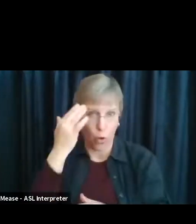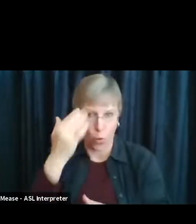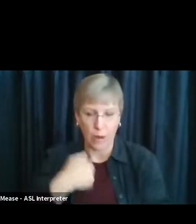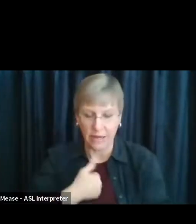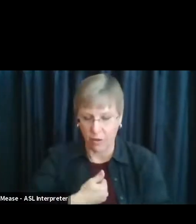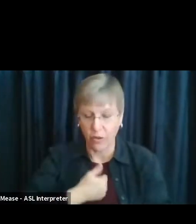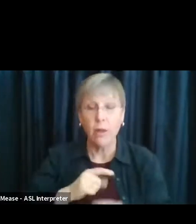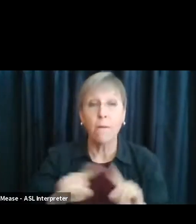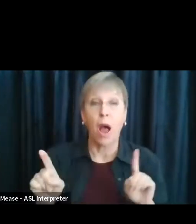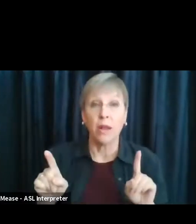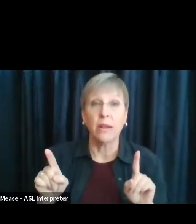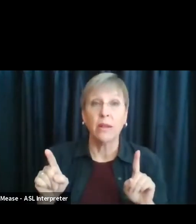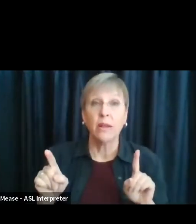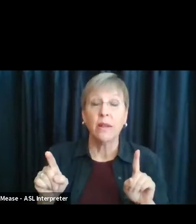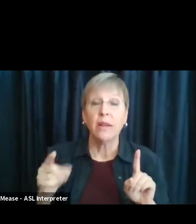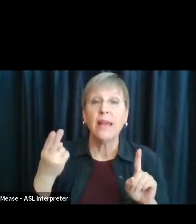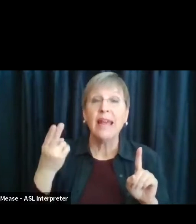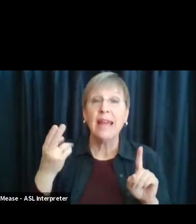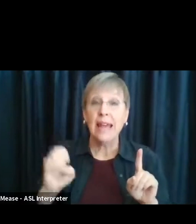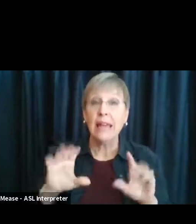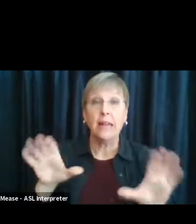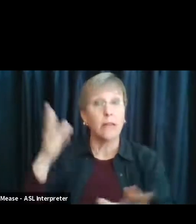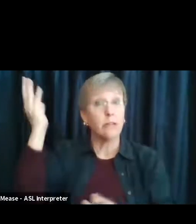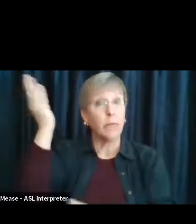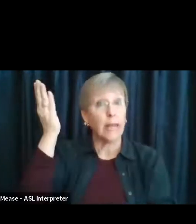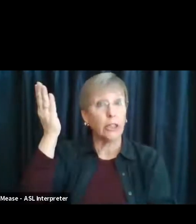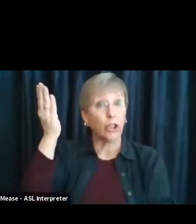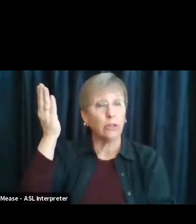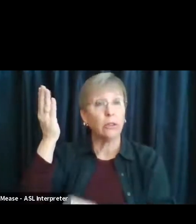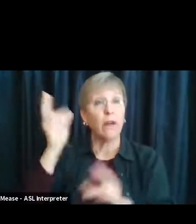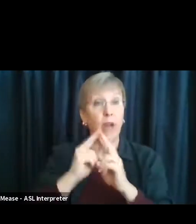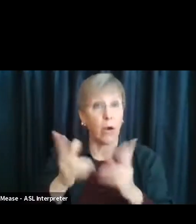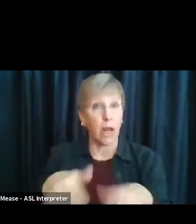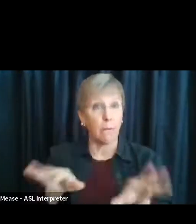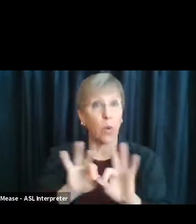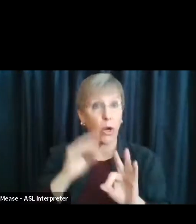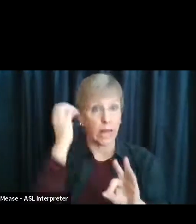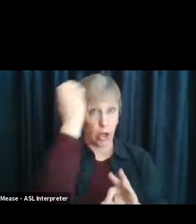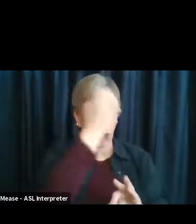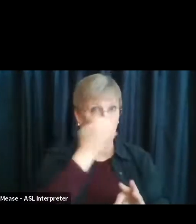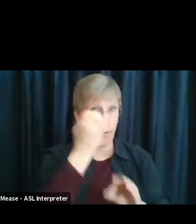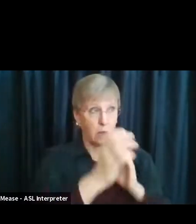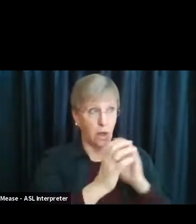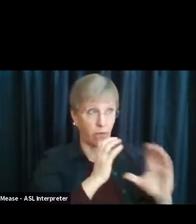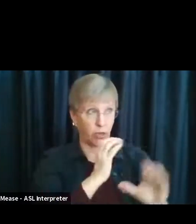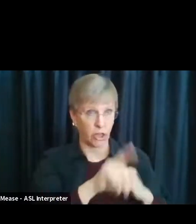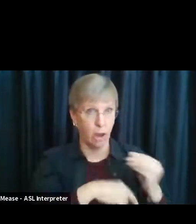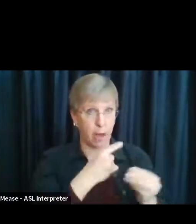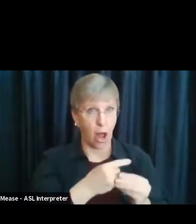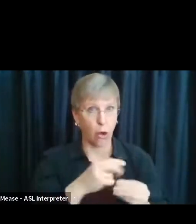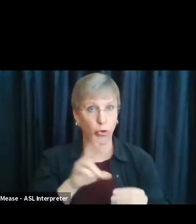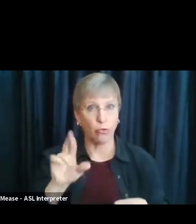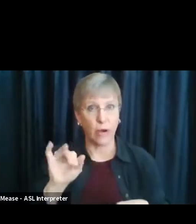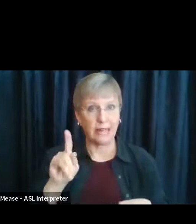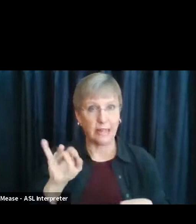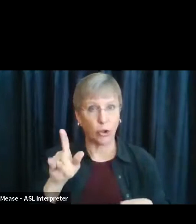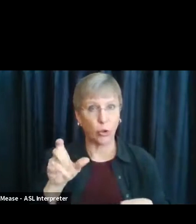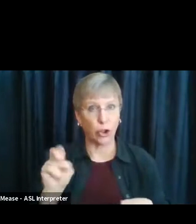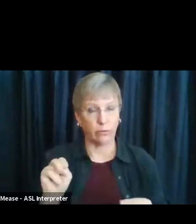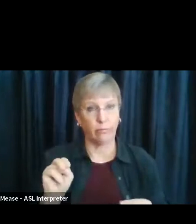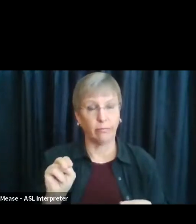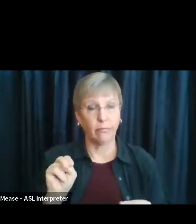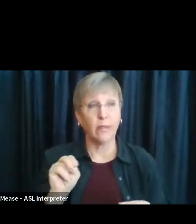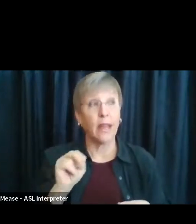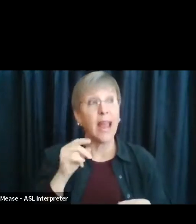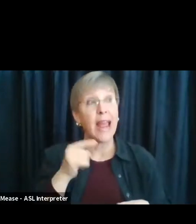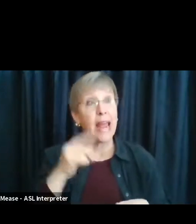but he did a speech which is very important in the European conversation about restitution. He did a